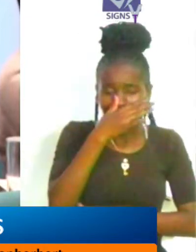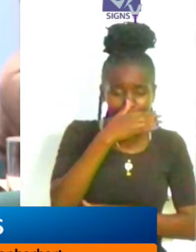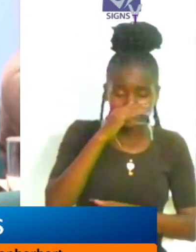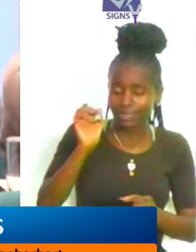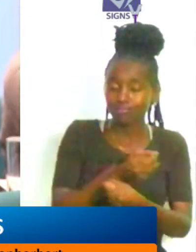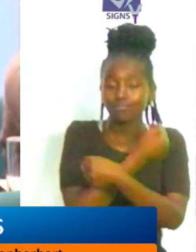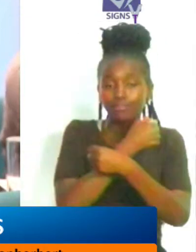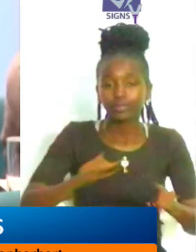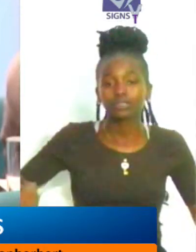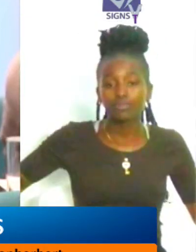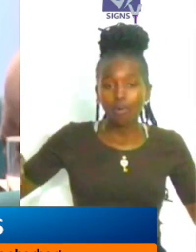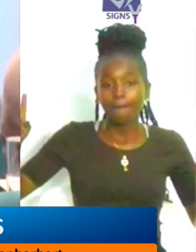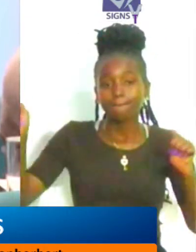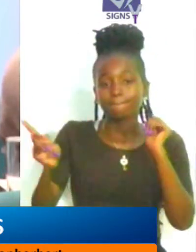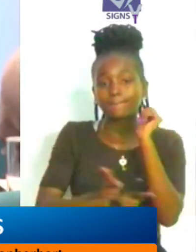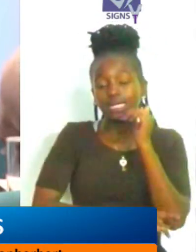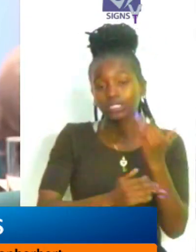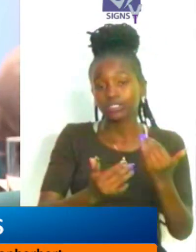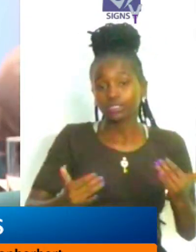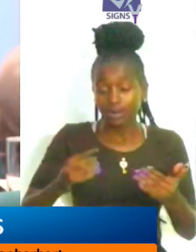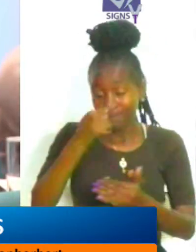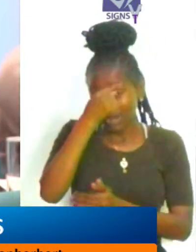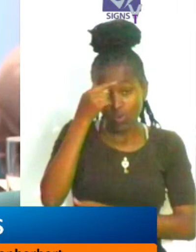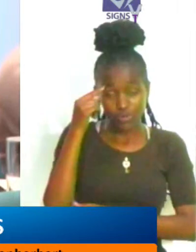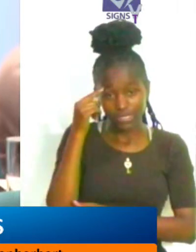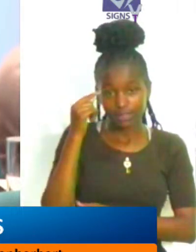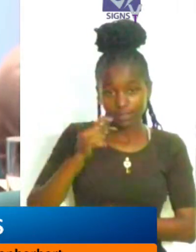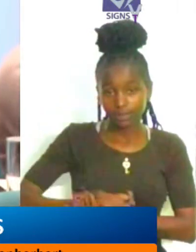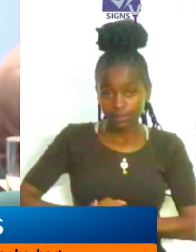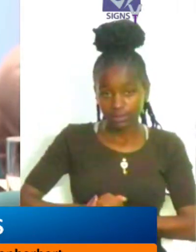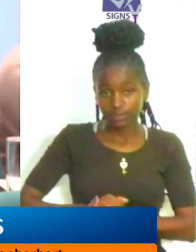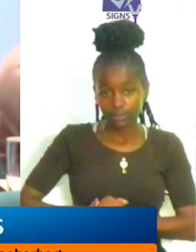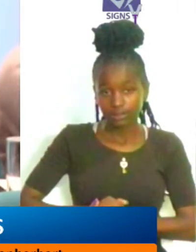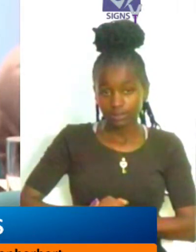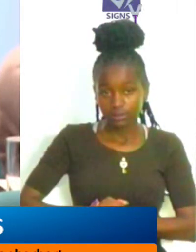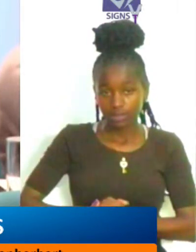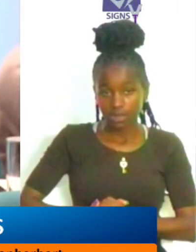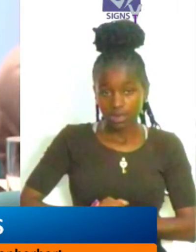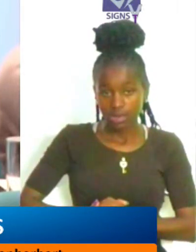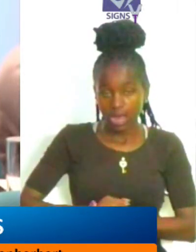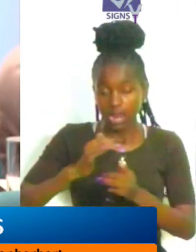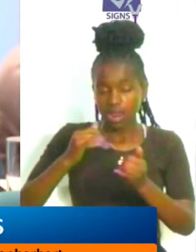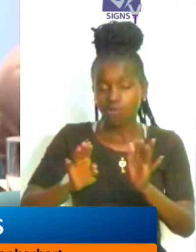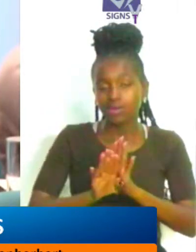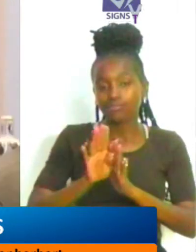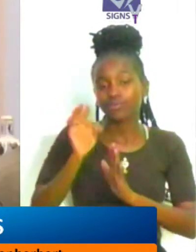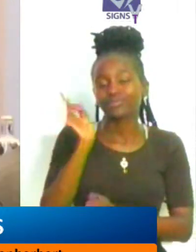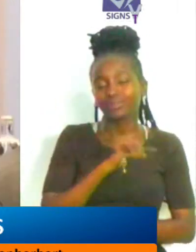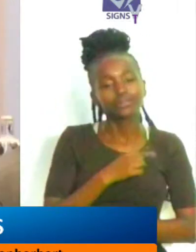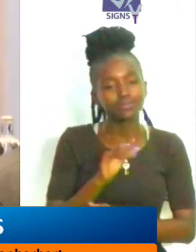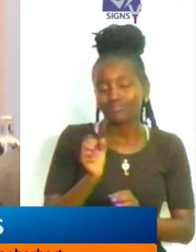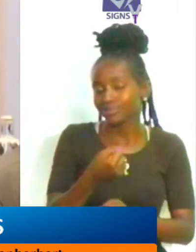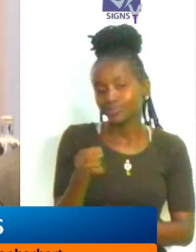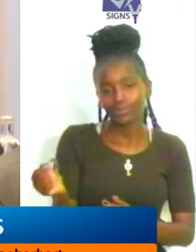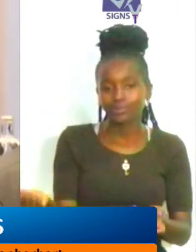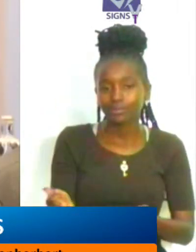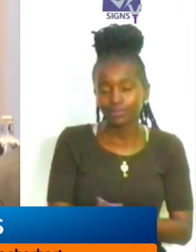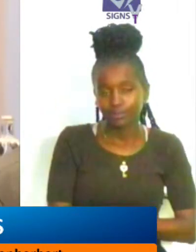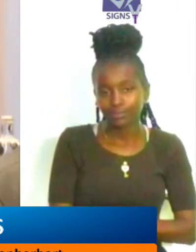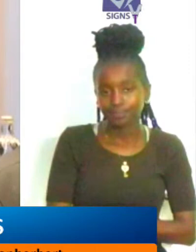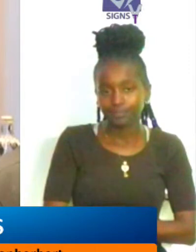punish a child merely because their performance has improved. The AIDS was